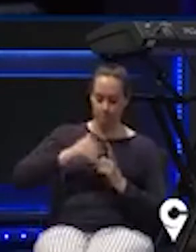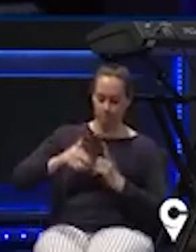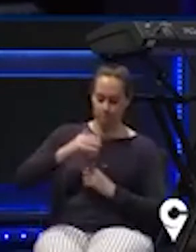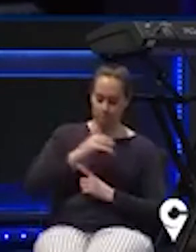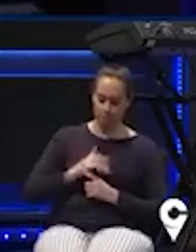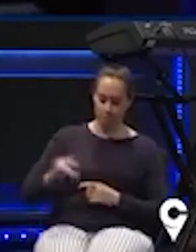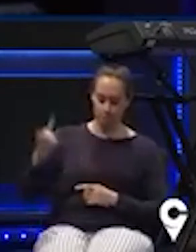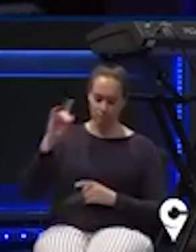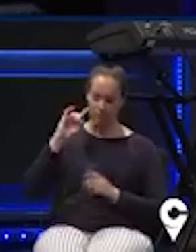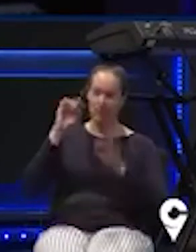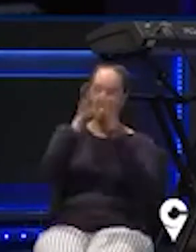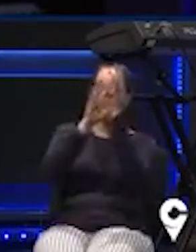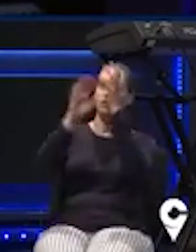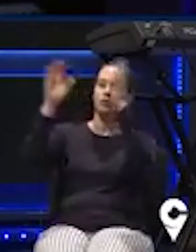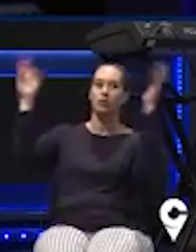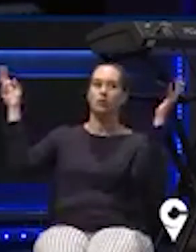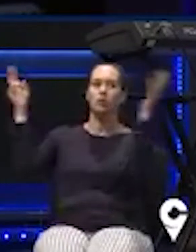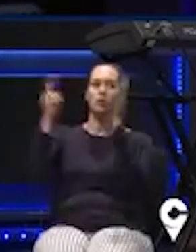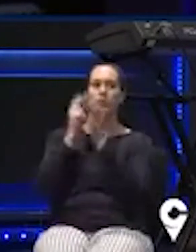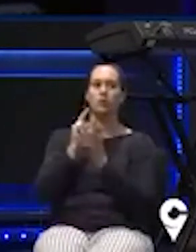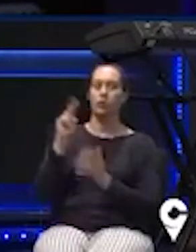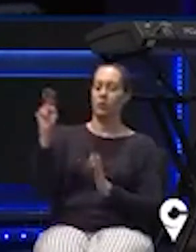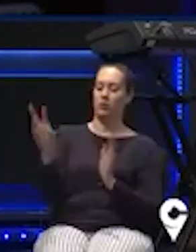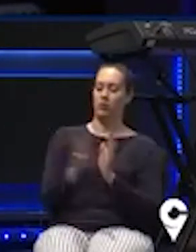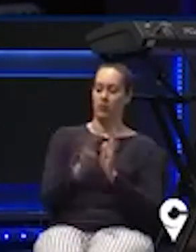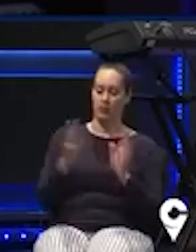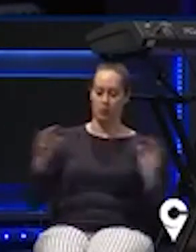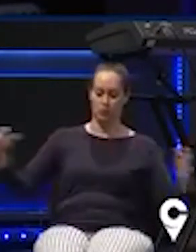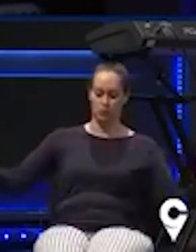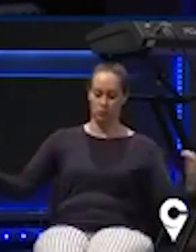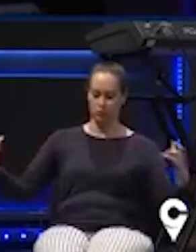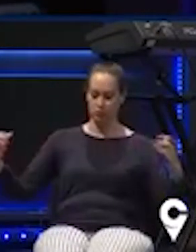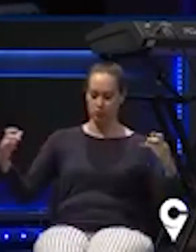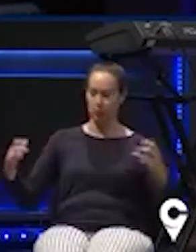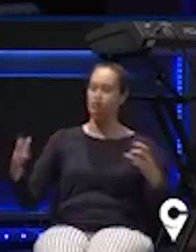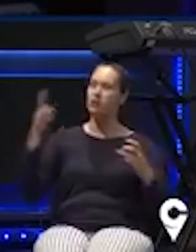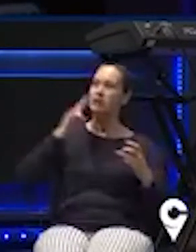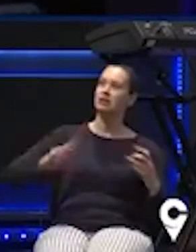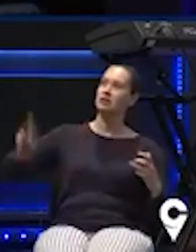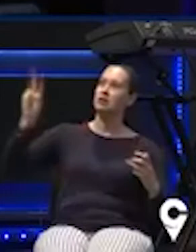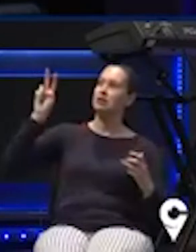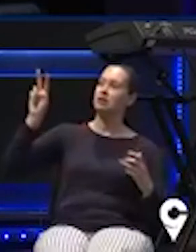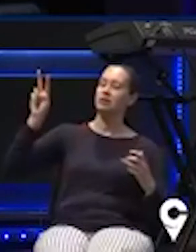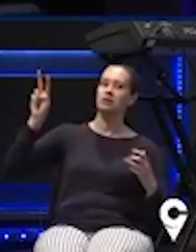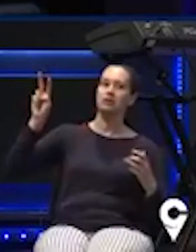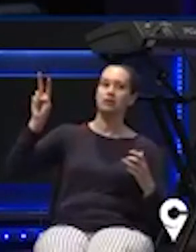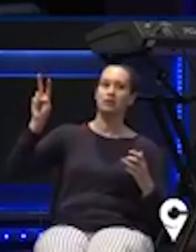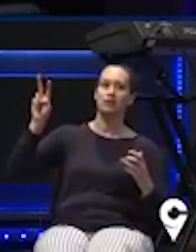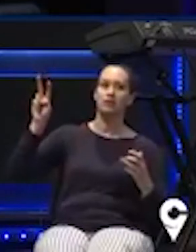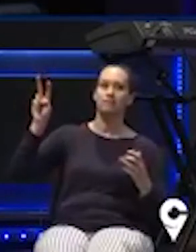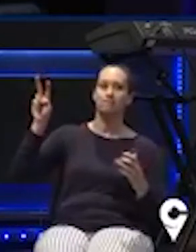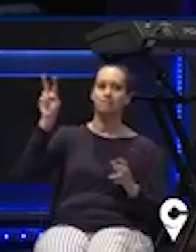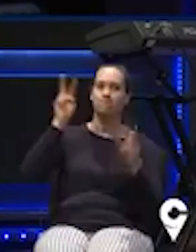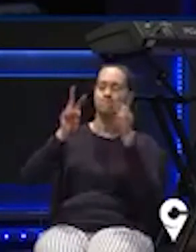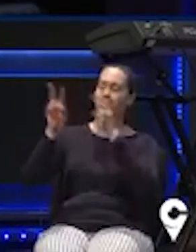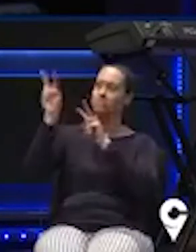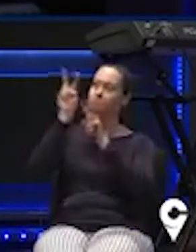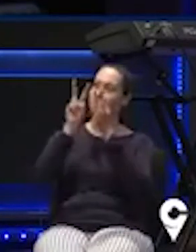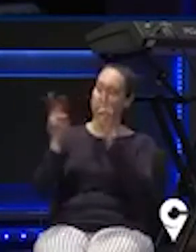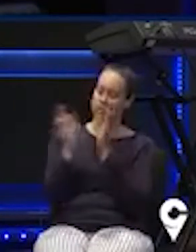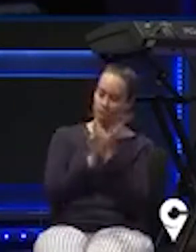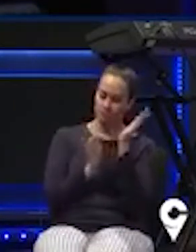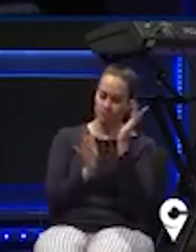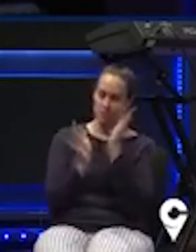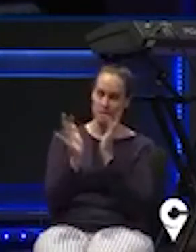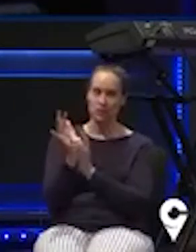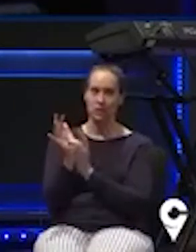and the sin which so easily ensnares us. Let us run with endurance the race that is set before us, looking unto